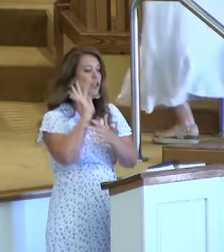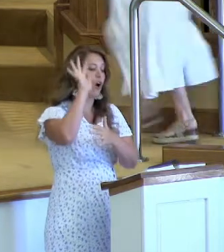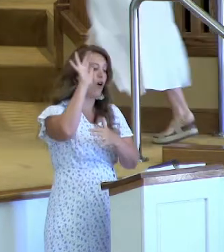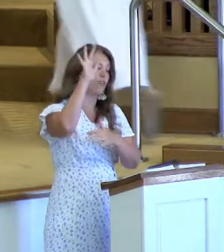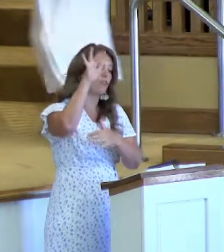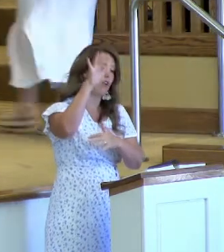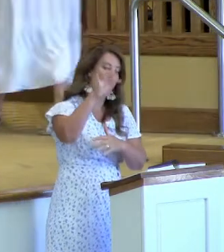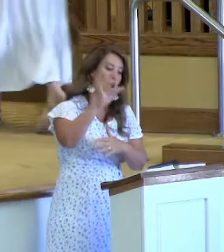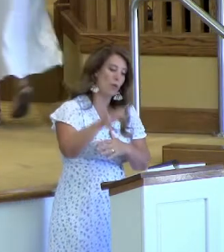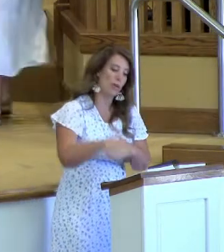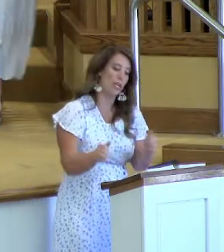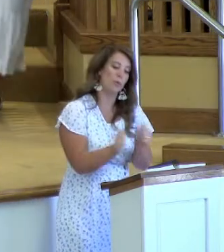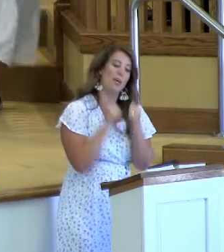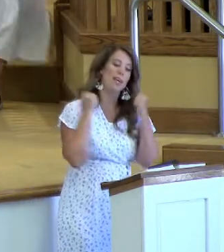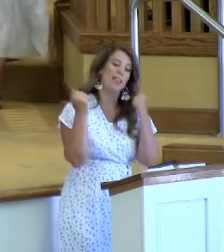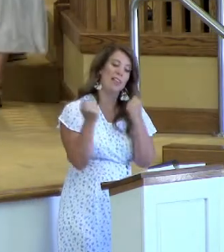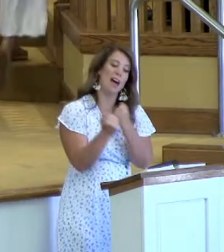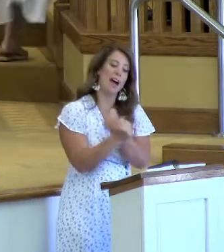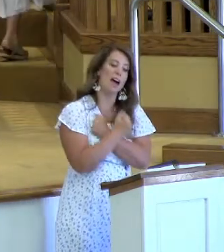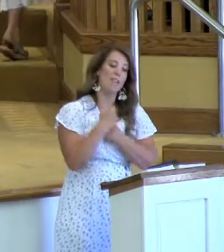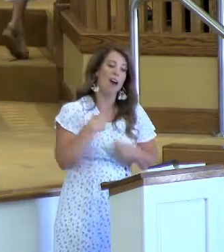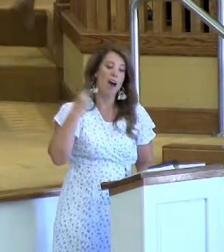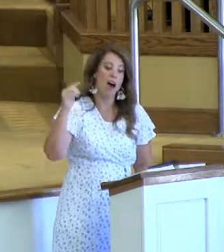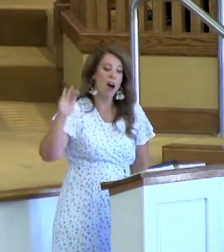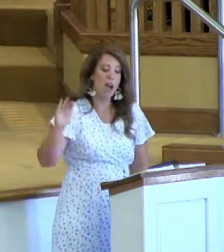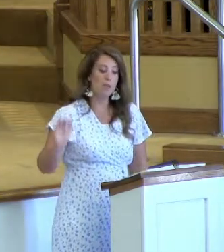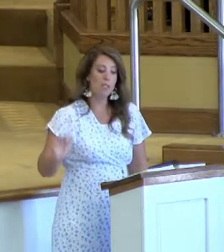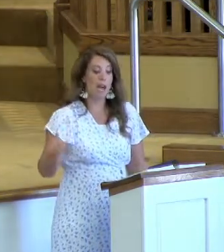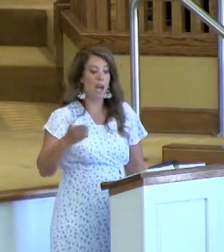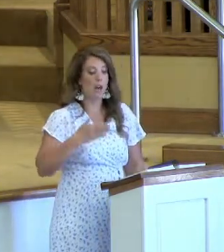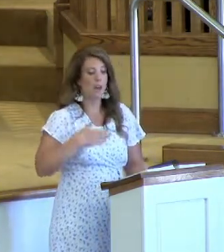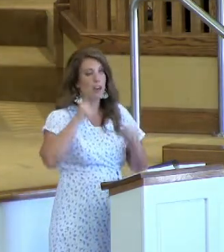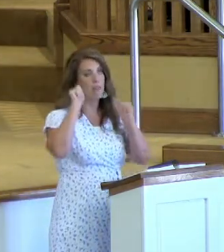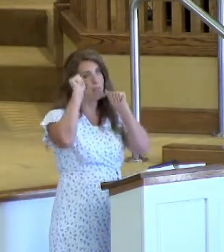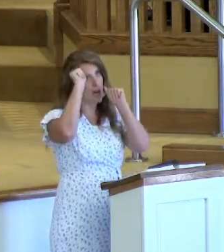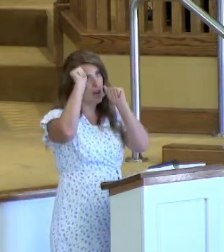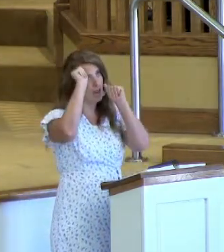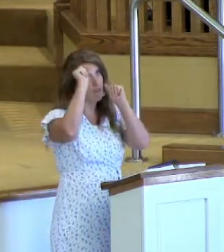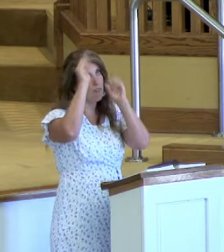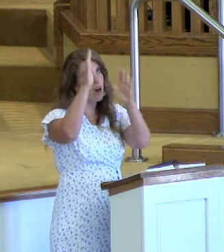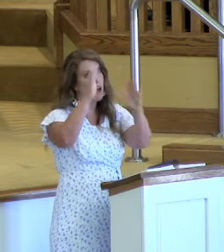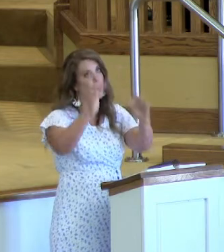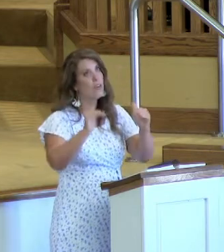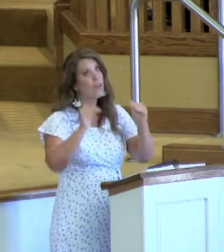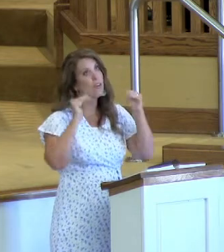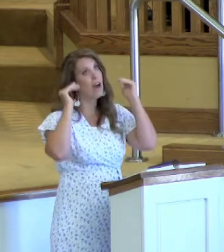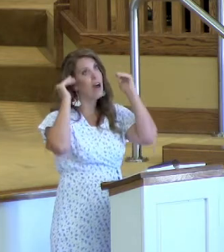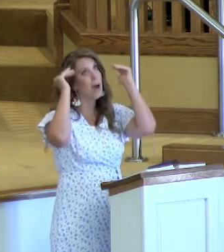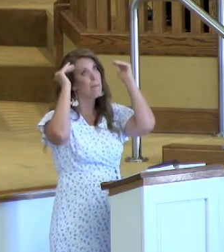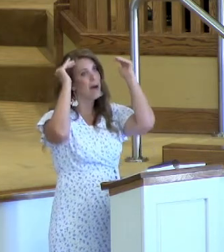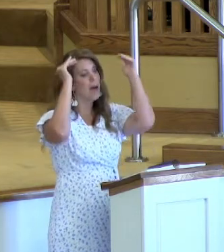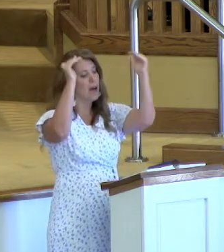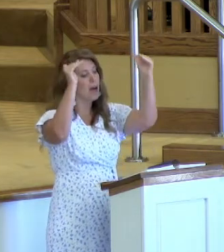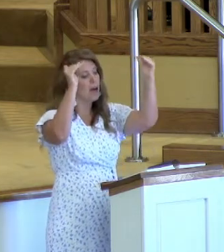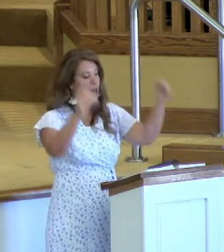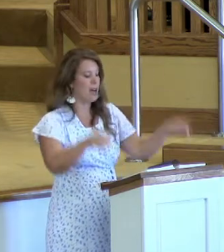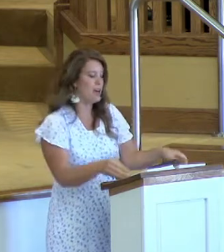family overflowing with love. I'm a child of my Father